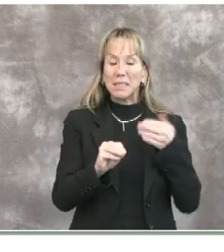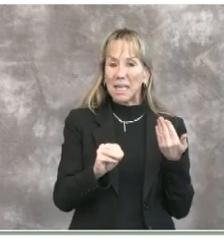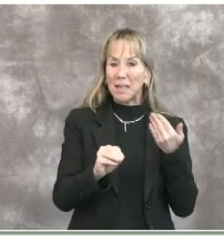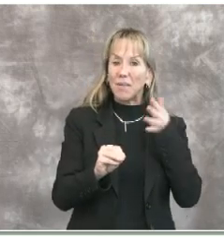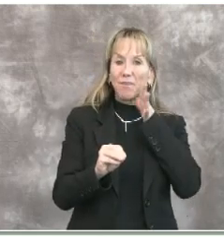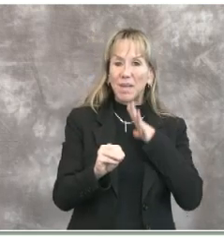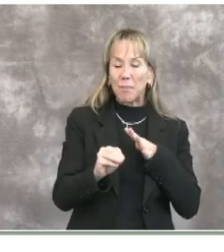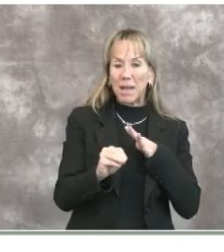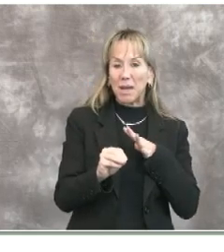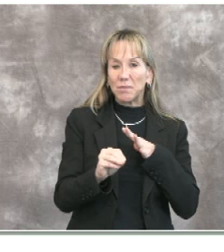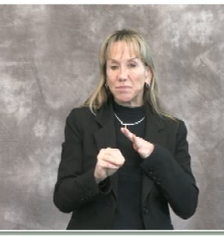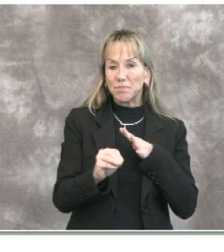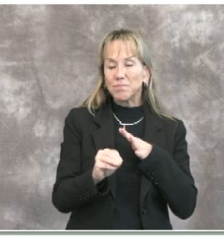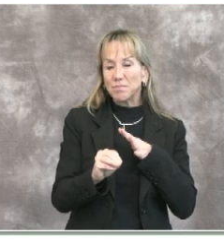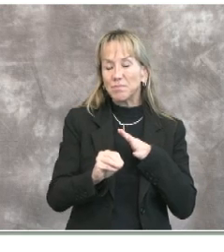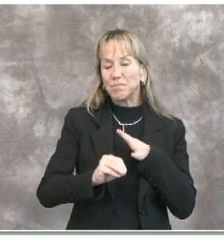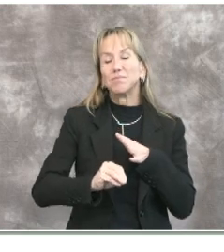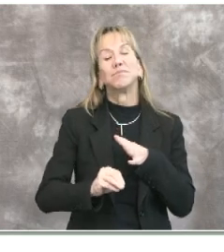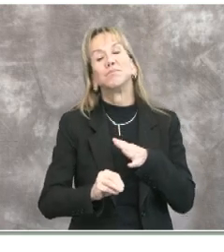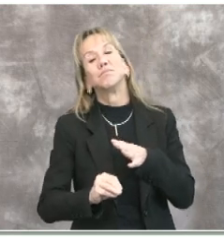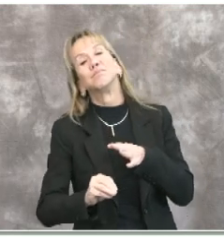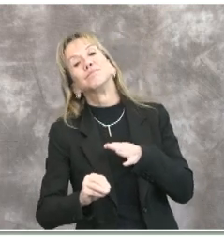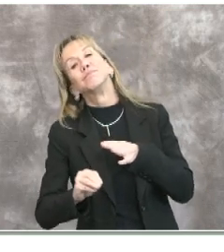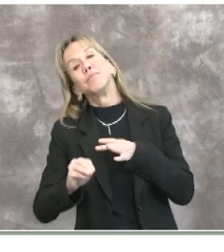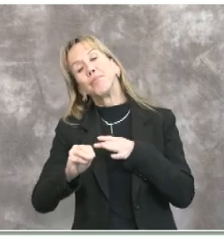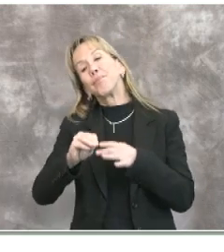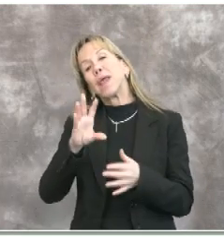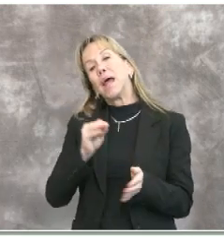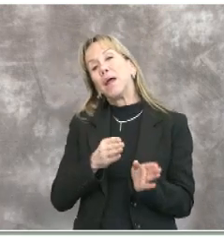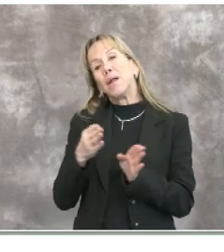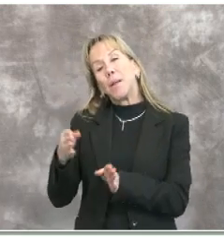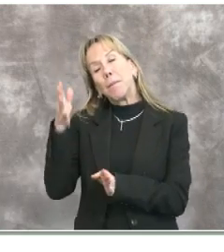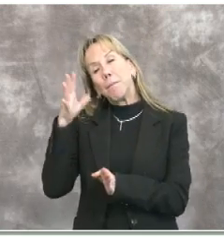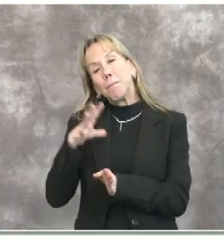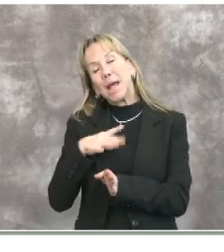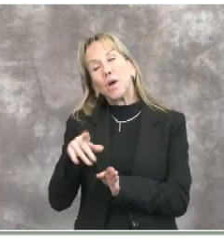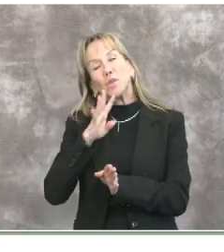male. And regarding race and ethnicity, 41 or